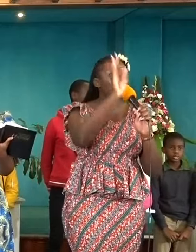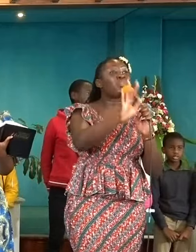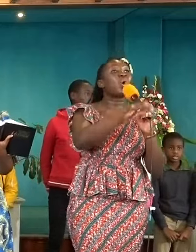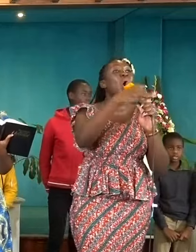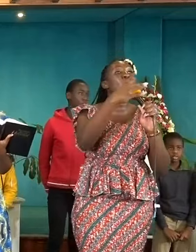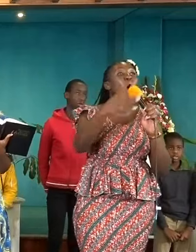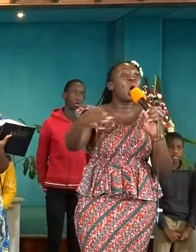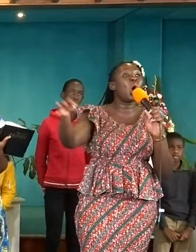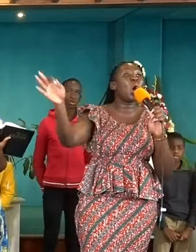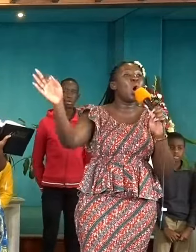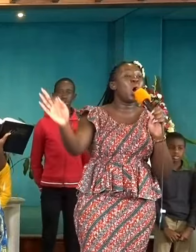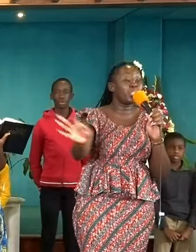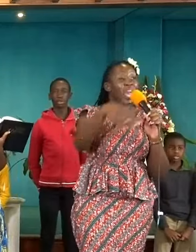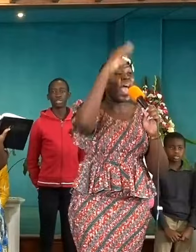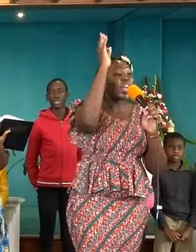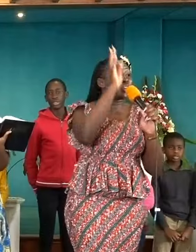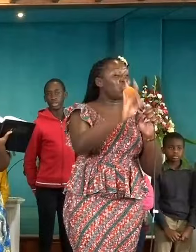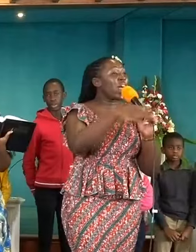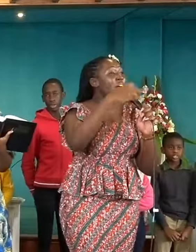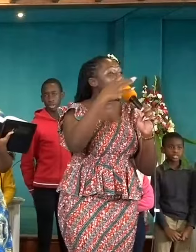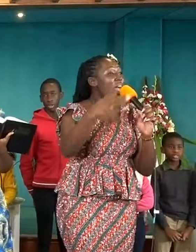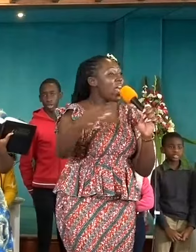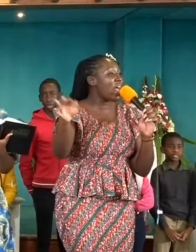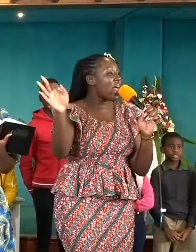mighty cross.